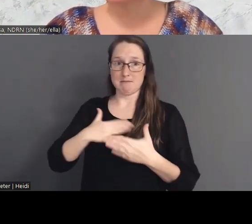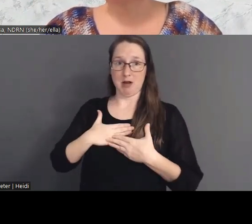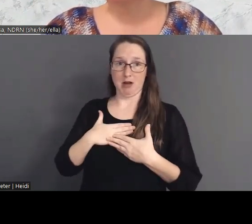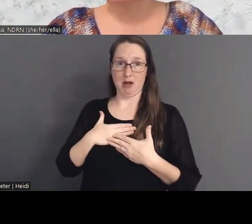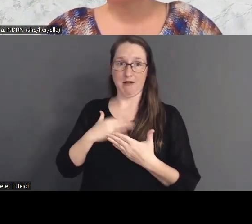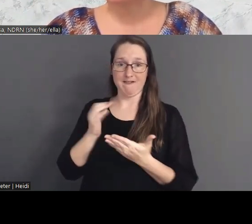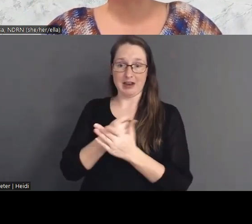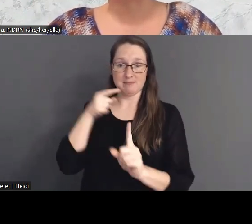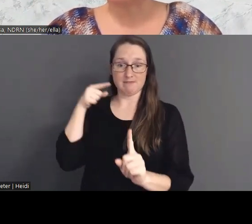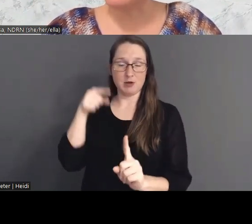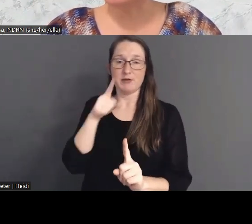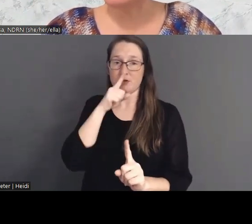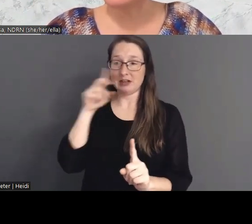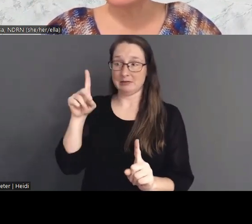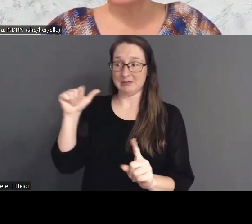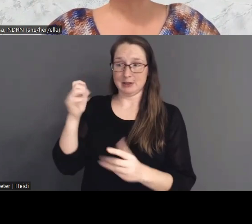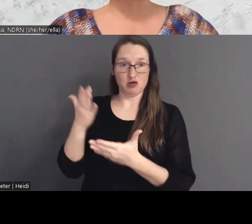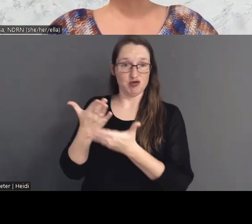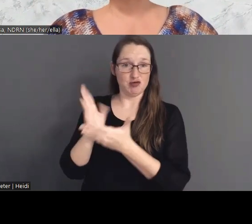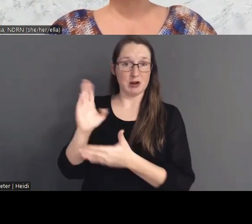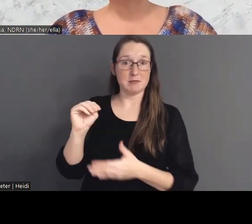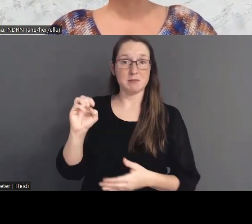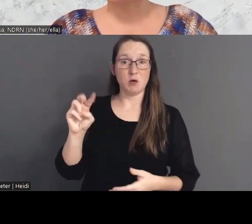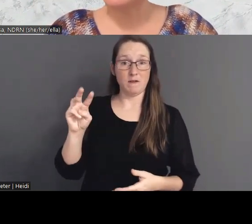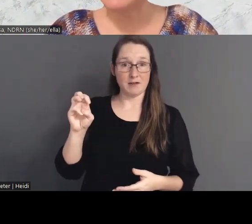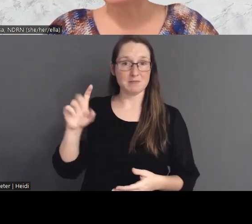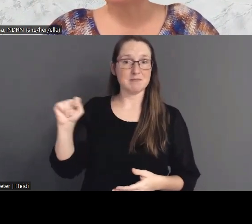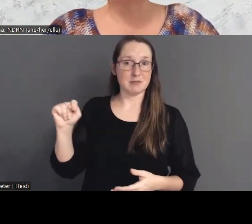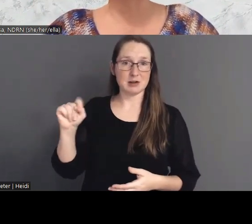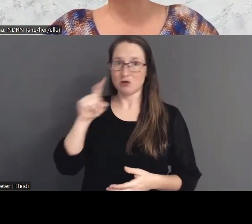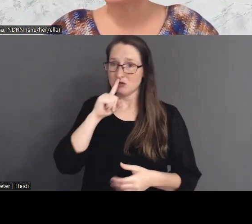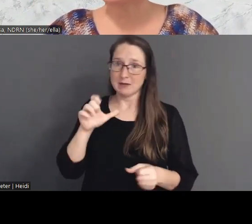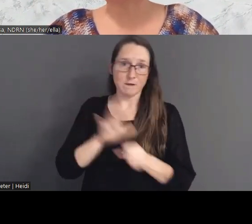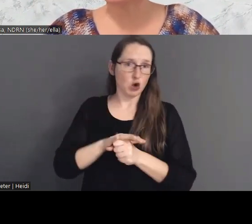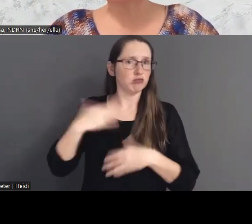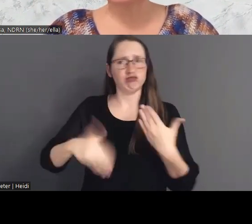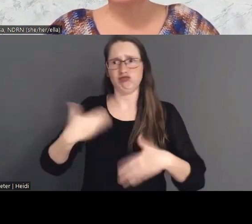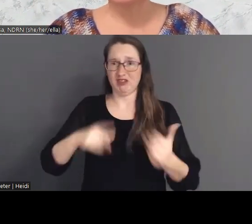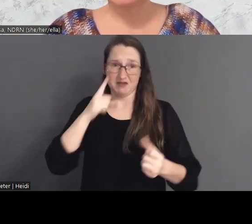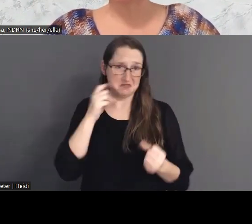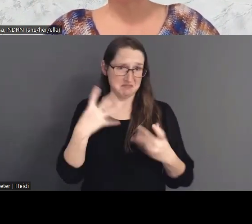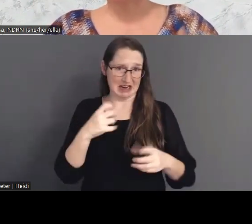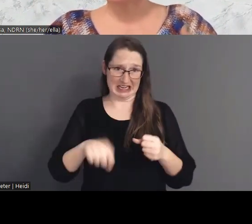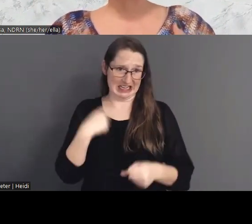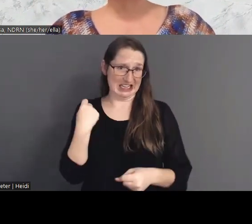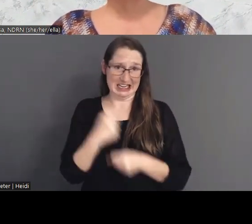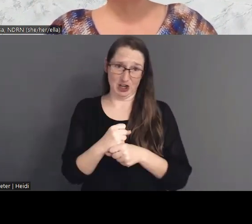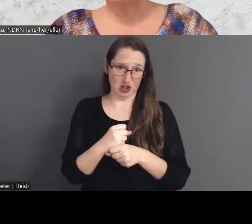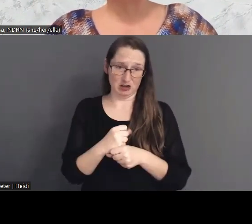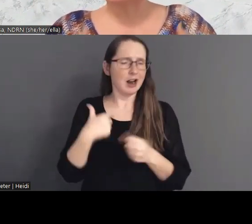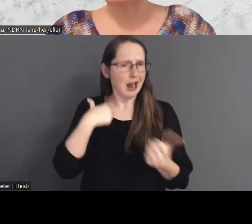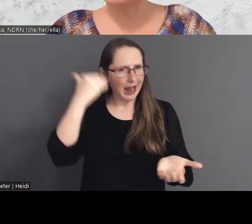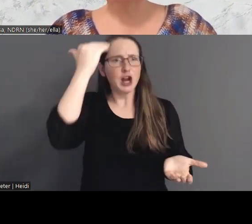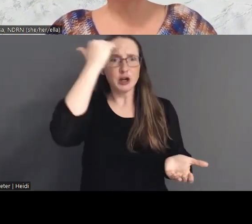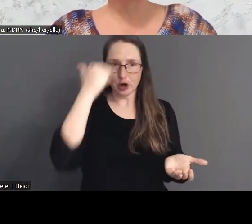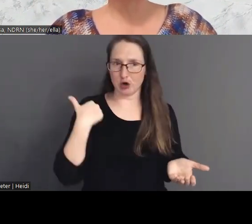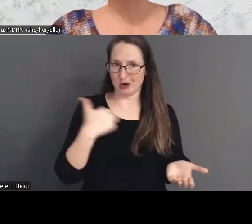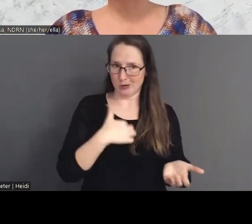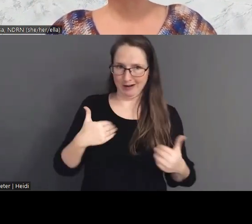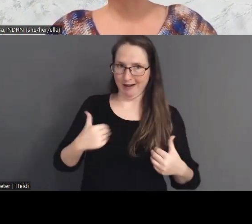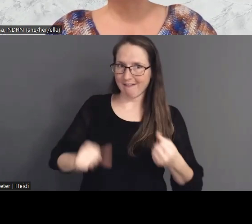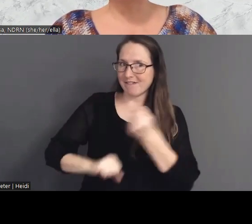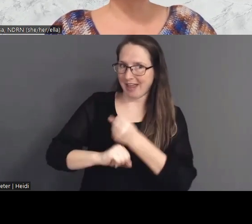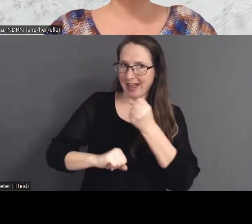the disability rights movement has been full steam ahead for decades. And so I know we've got